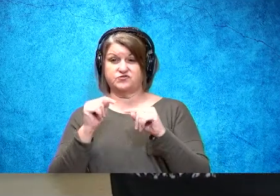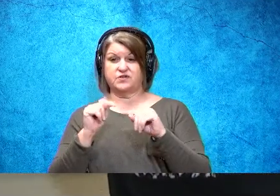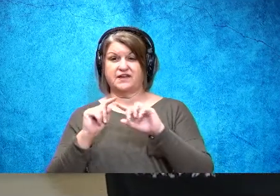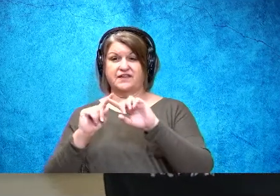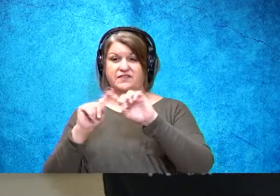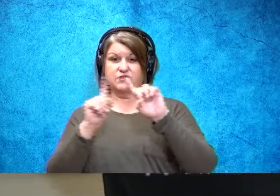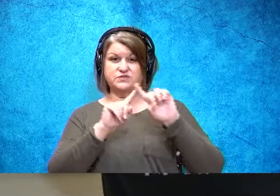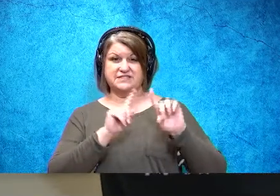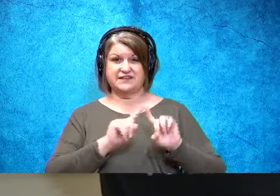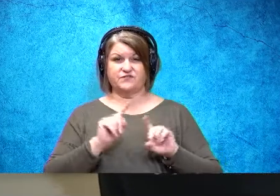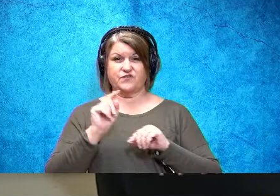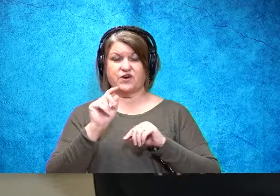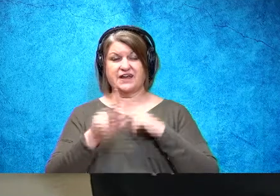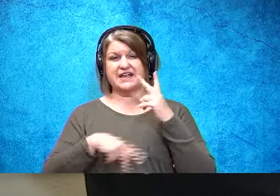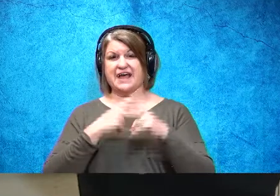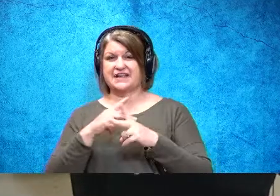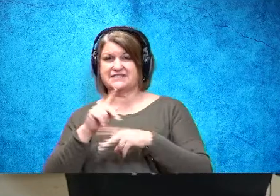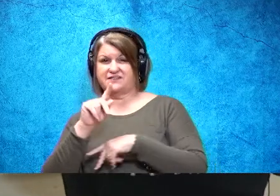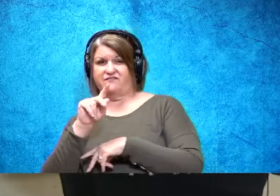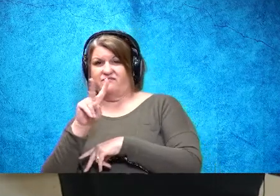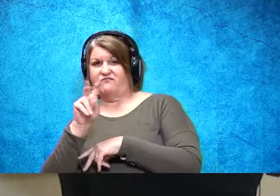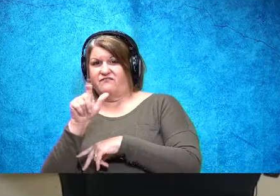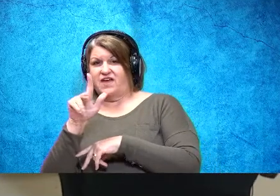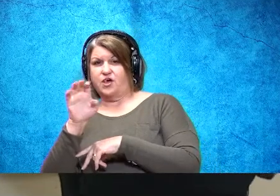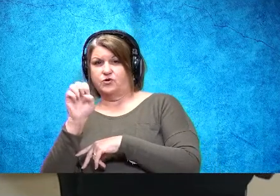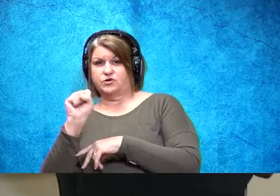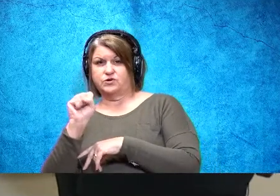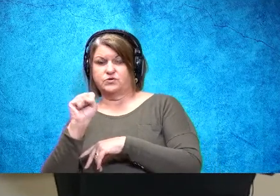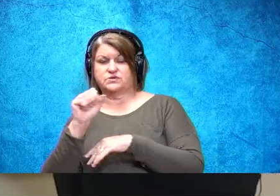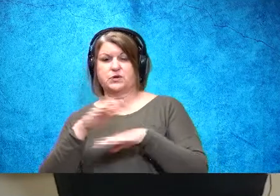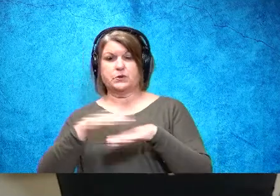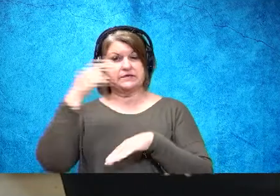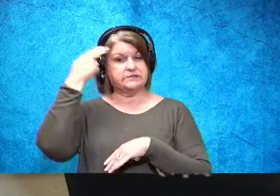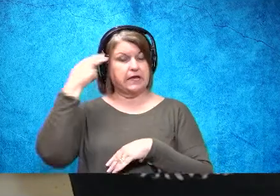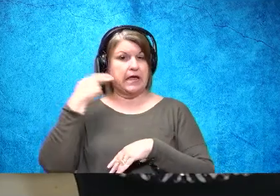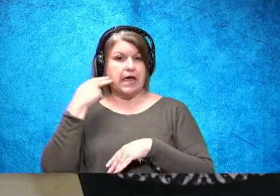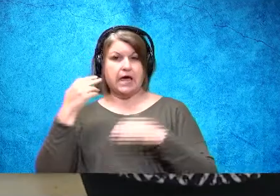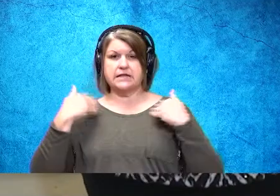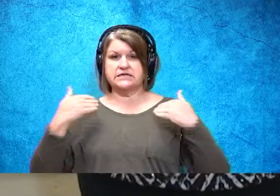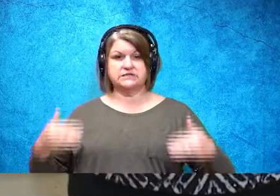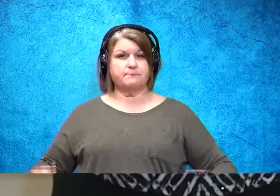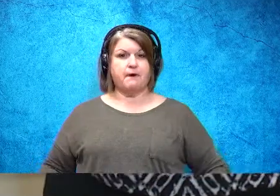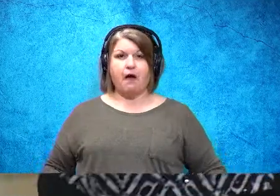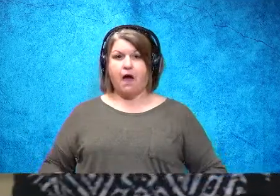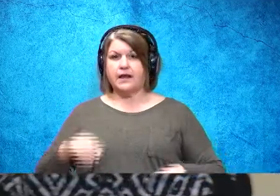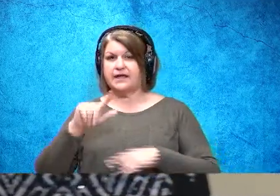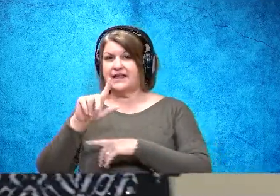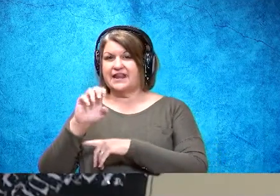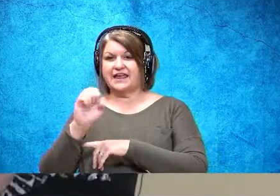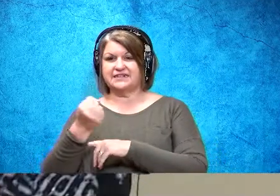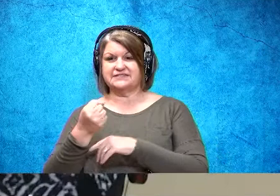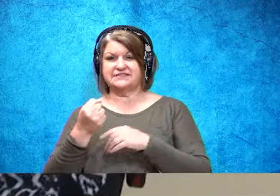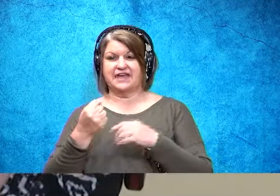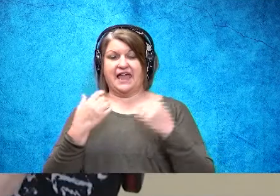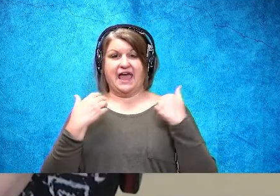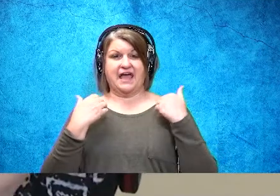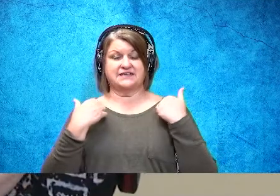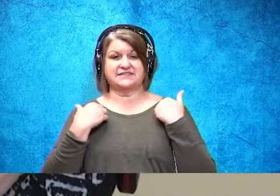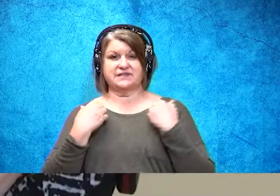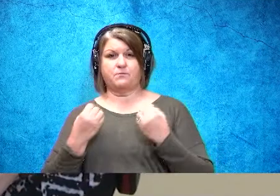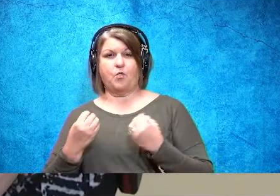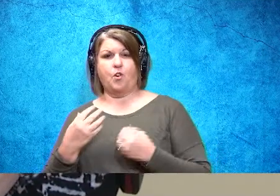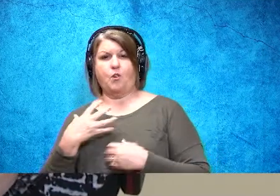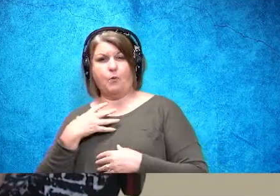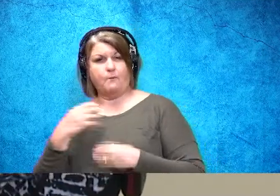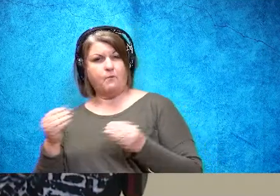his legs, on his body, on his head. Look at his little eyes. They have values on them, light and dark, where you just press